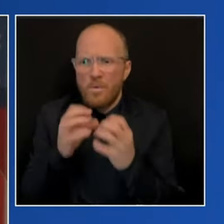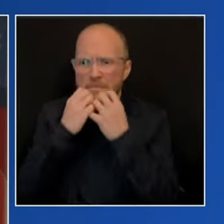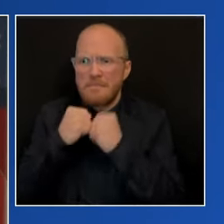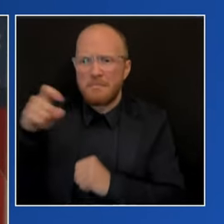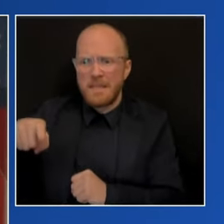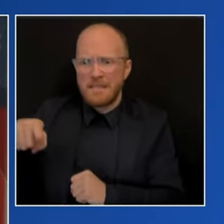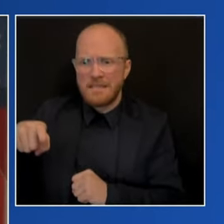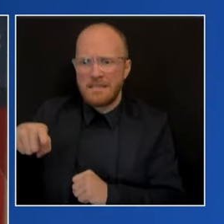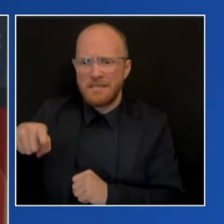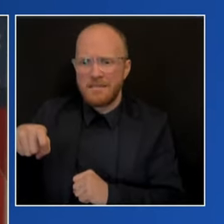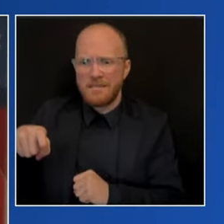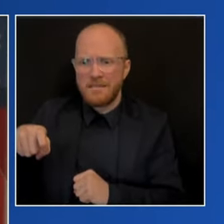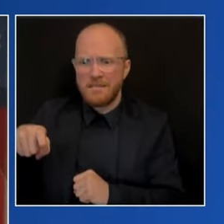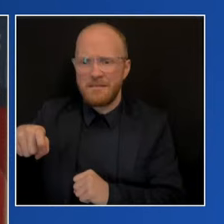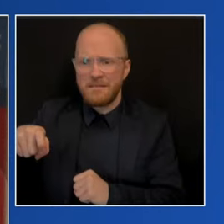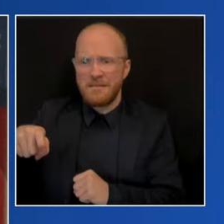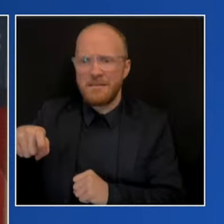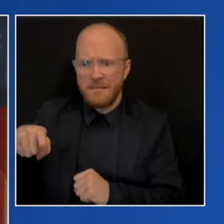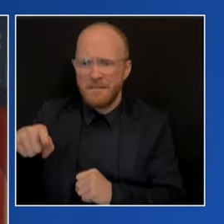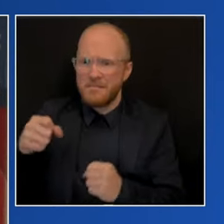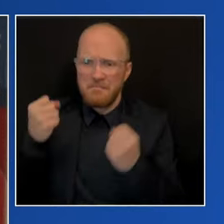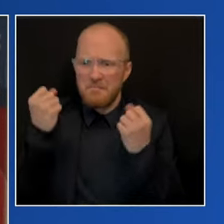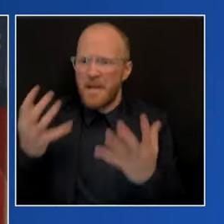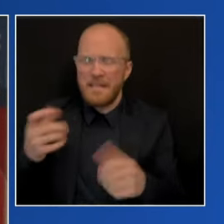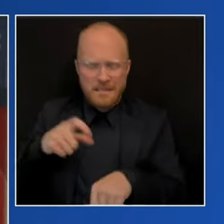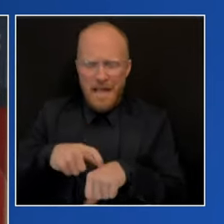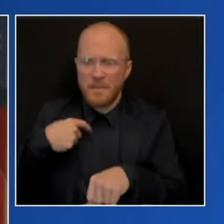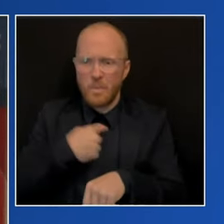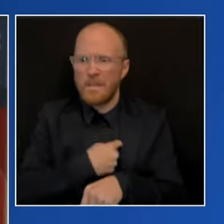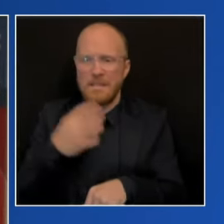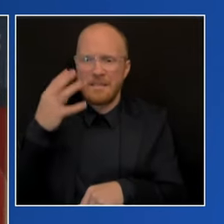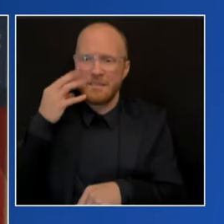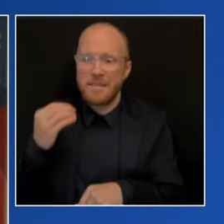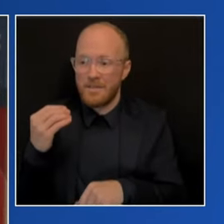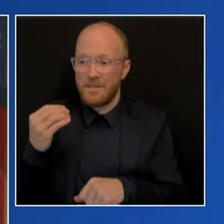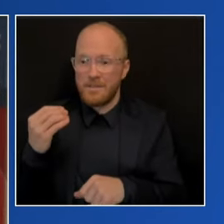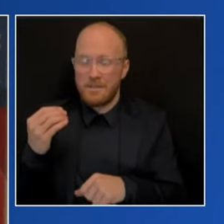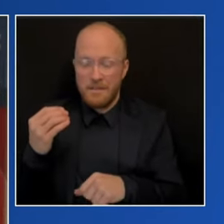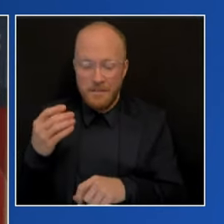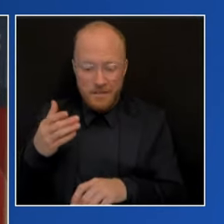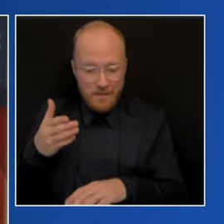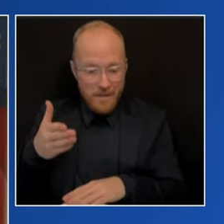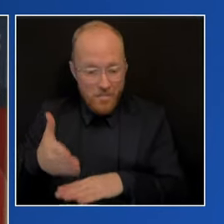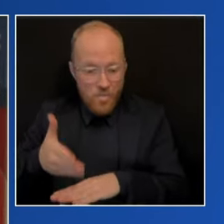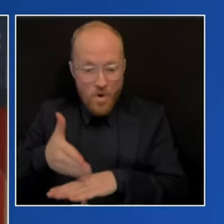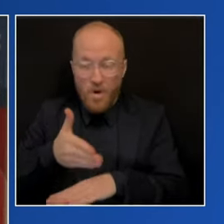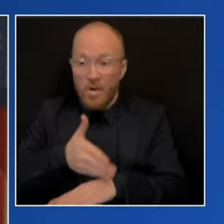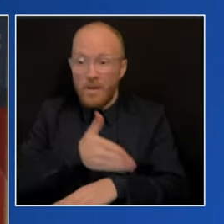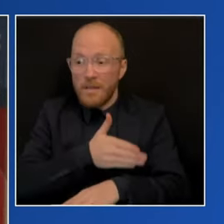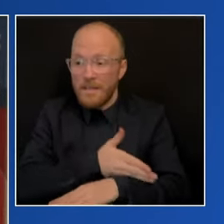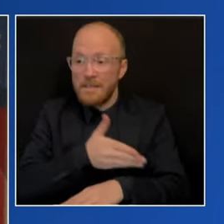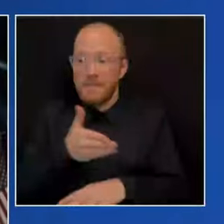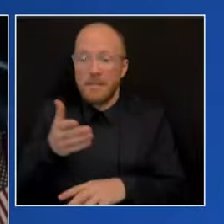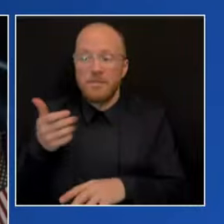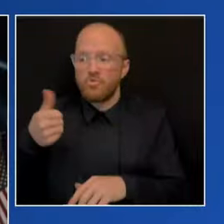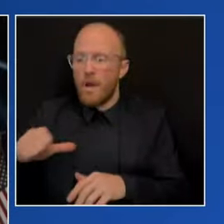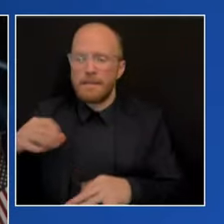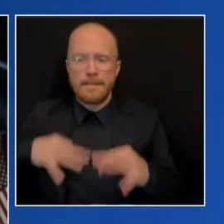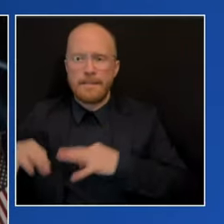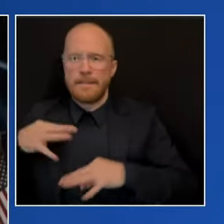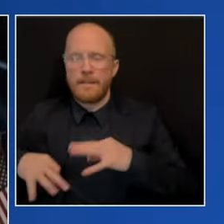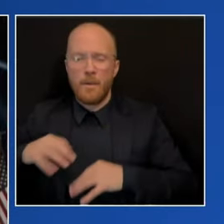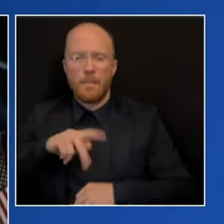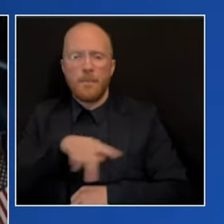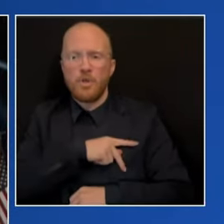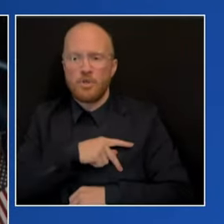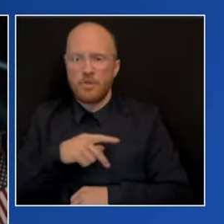ferocious backlash many times from those who fear progress and those who exploit that fear for their own personal gain.